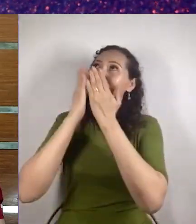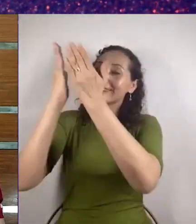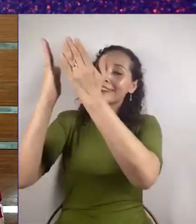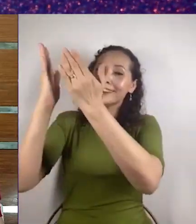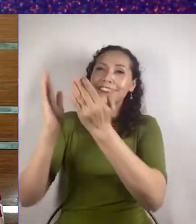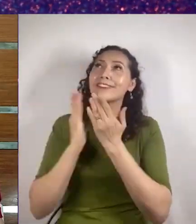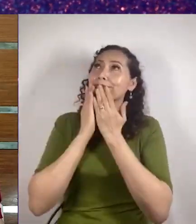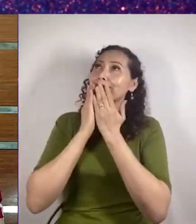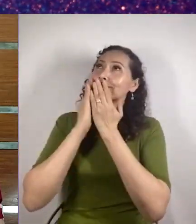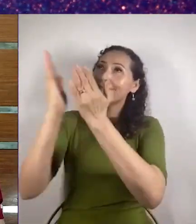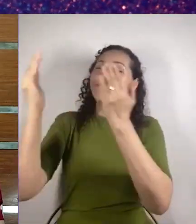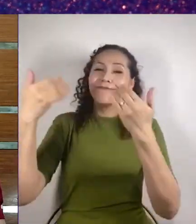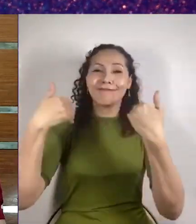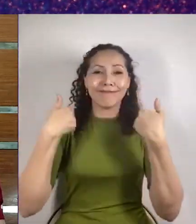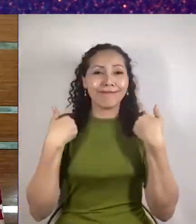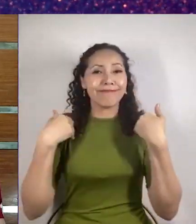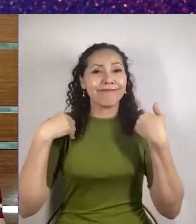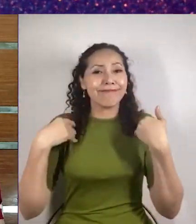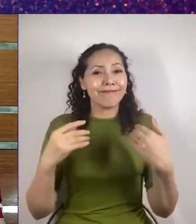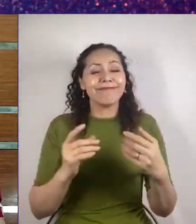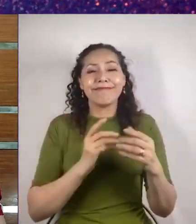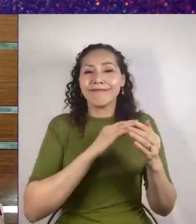thanks for all you have.